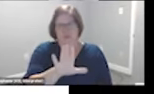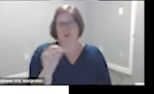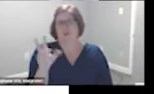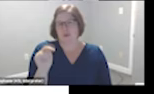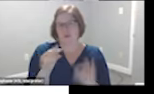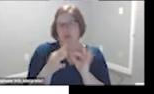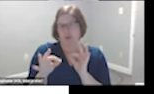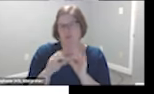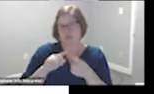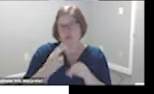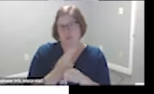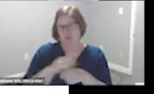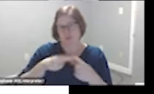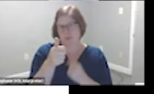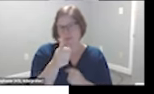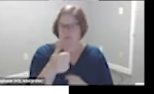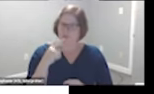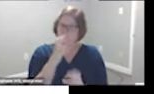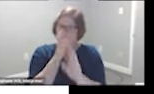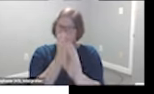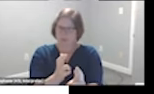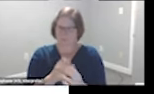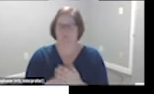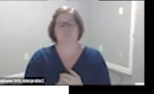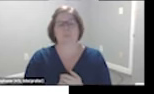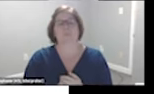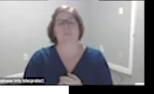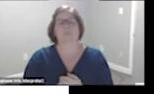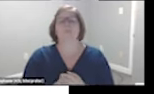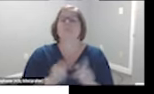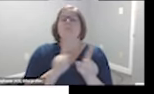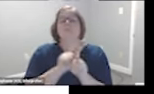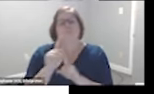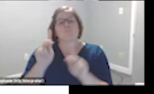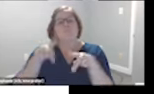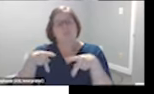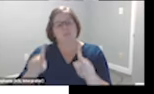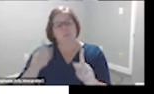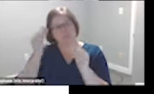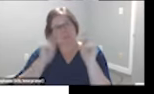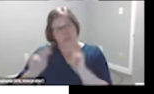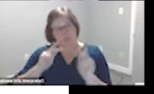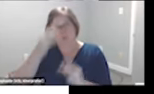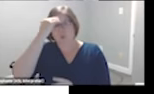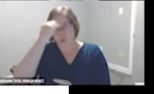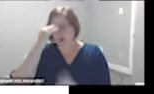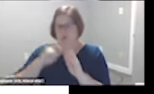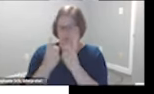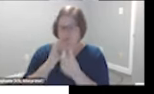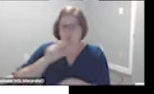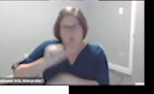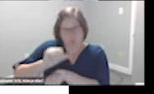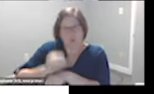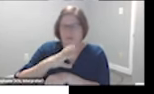respect that. Also, make it clear that the department will work to make sure everyone can succeed, regardless of ability.